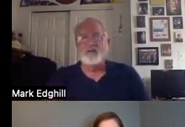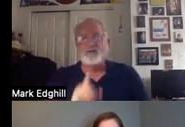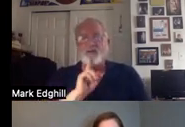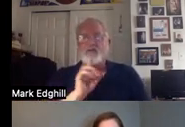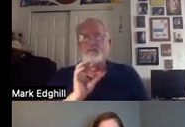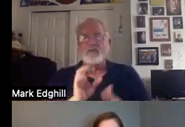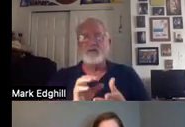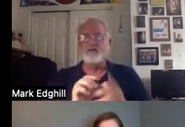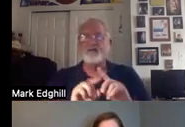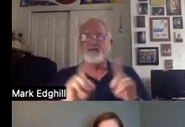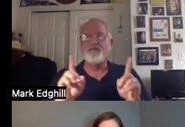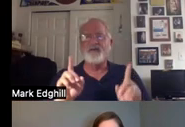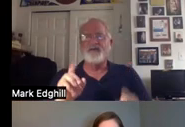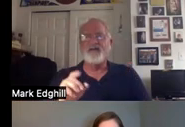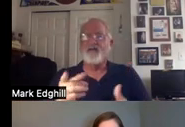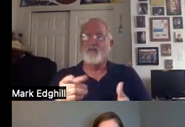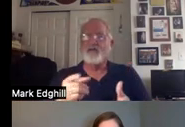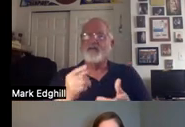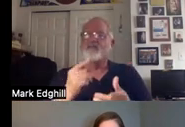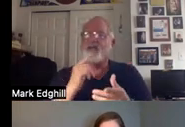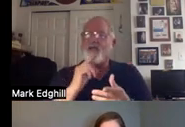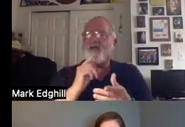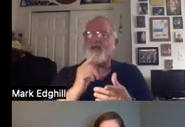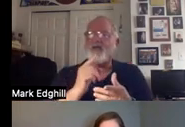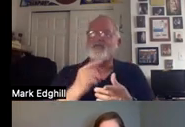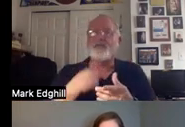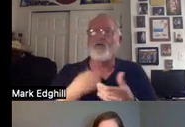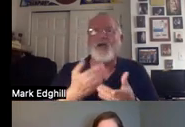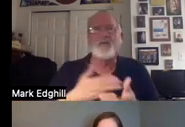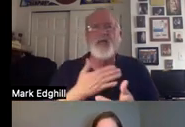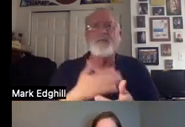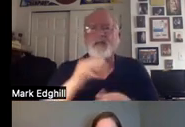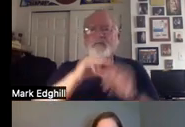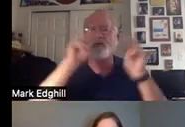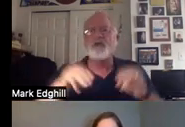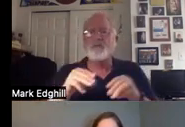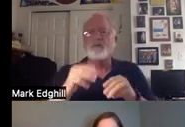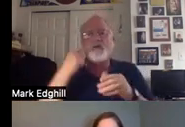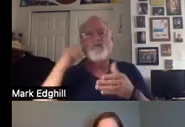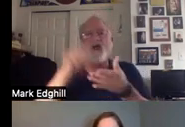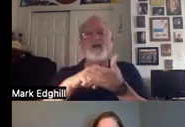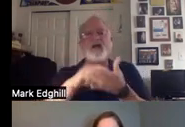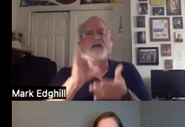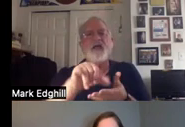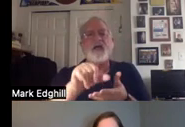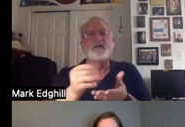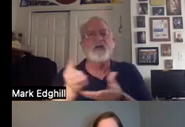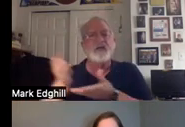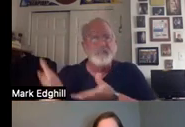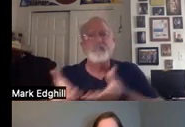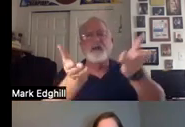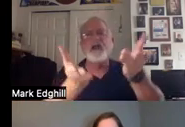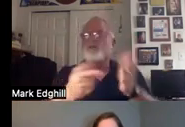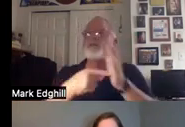So it's really, you know, different. And I thought, well, that's really different. Well, I'm happy that the museum. You know, I thought, I'm happy that the